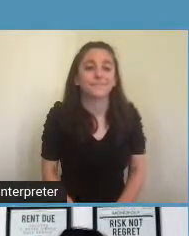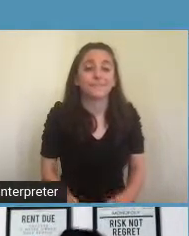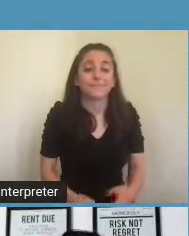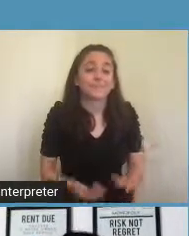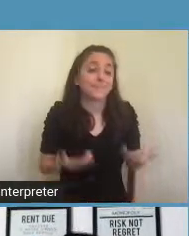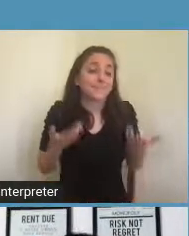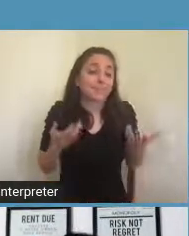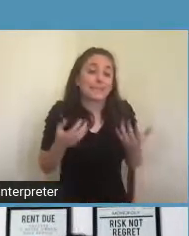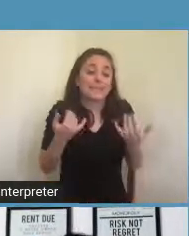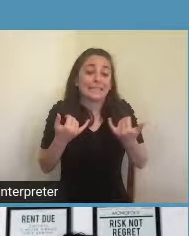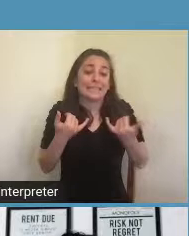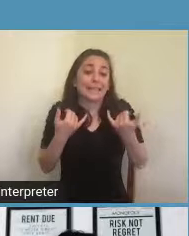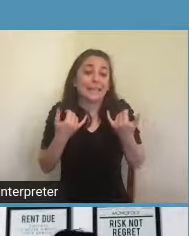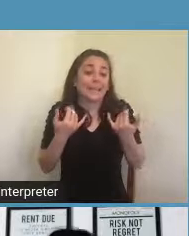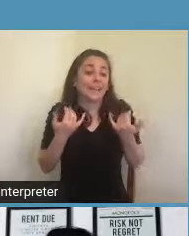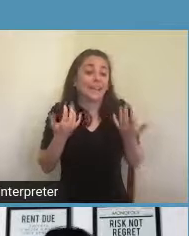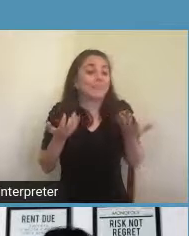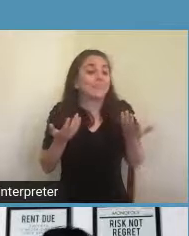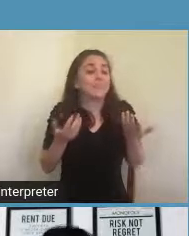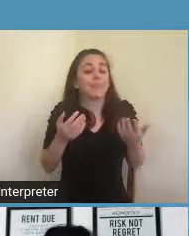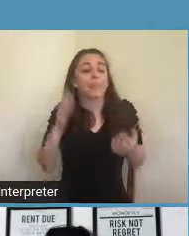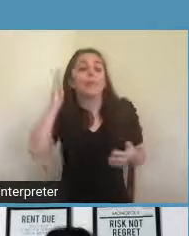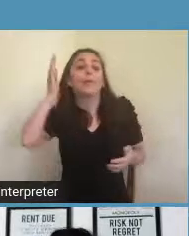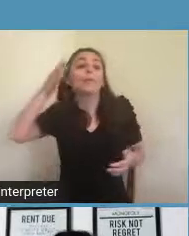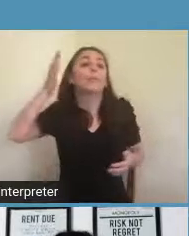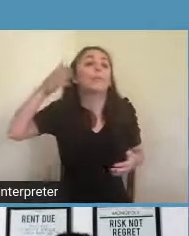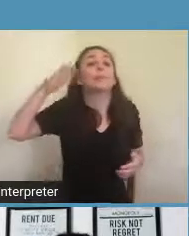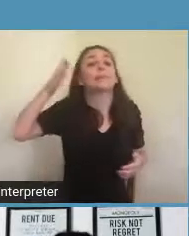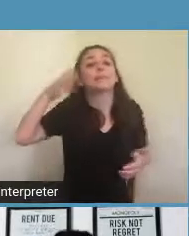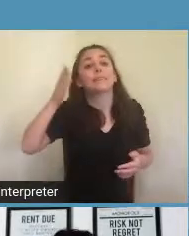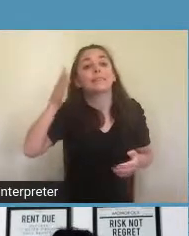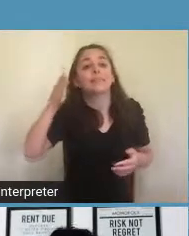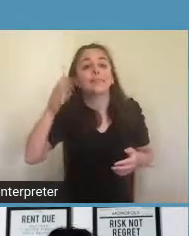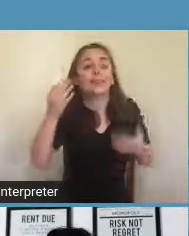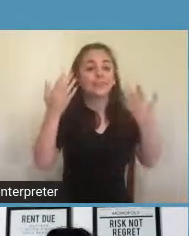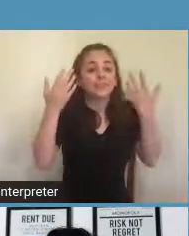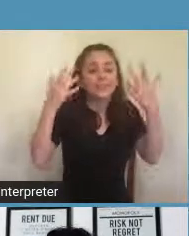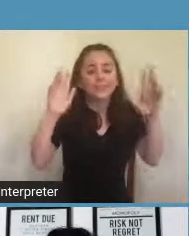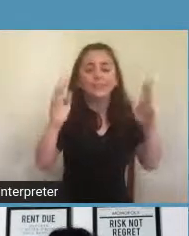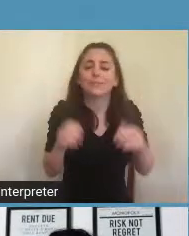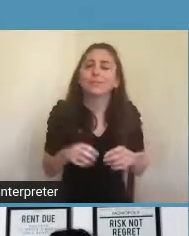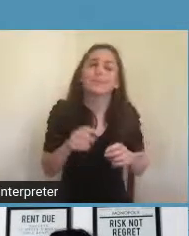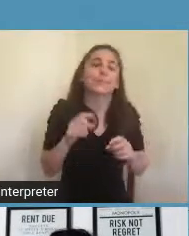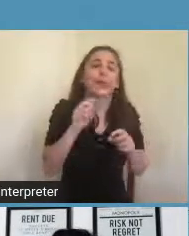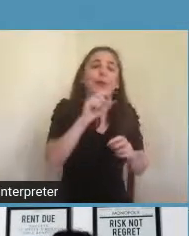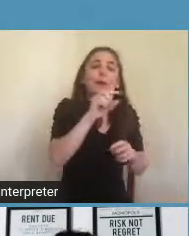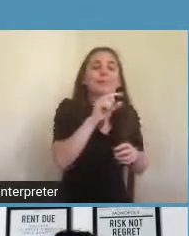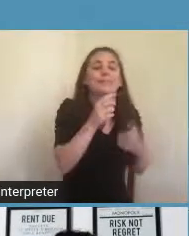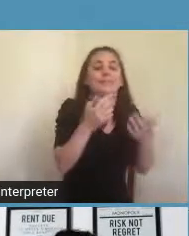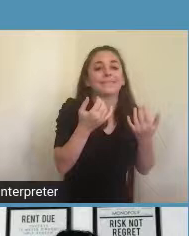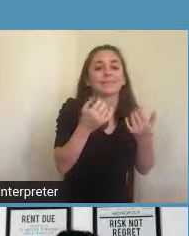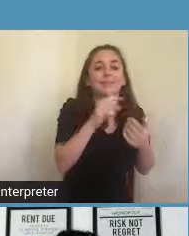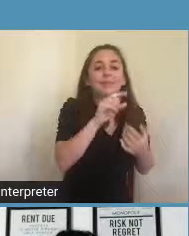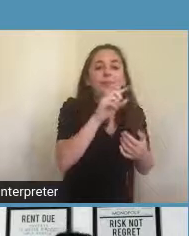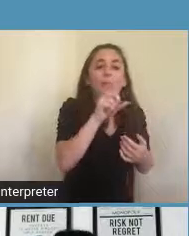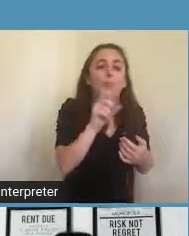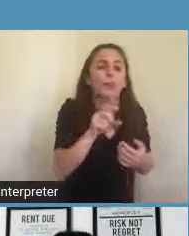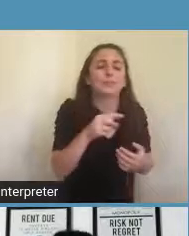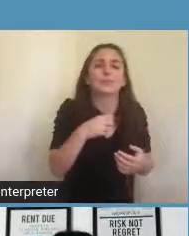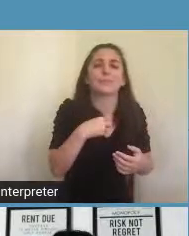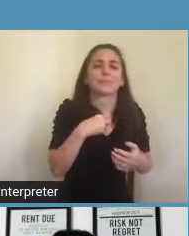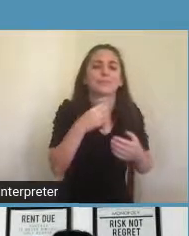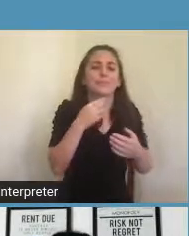I've got for kind of our presentation portion. I welcome to take your questions, but even before I do, thank